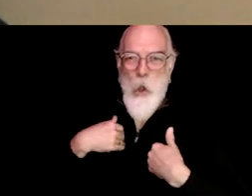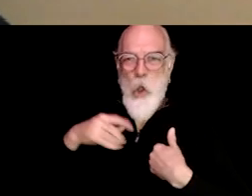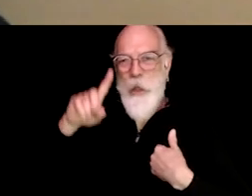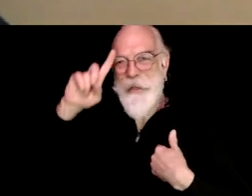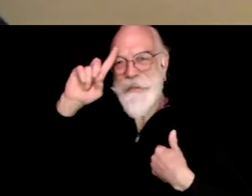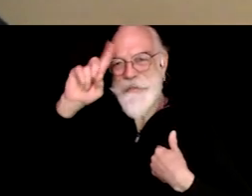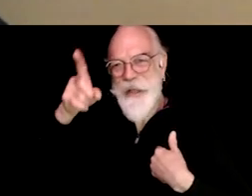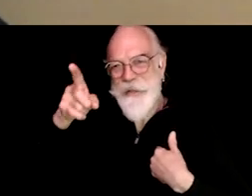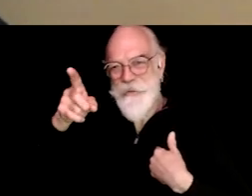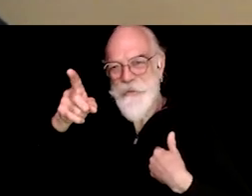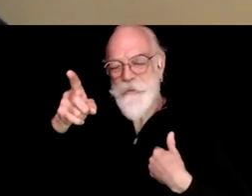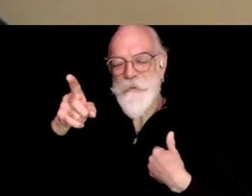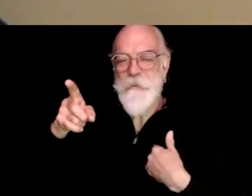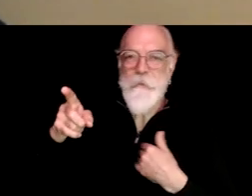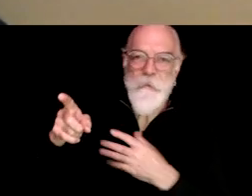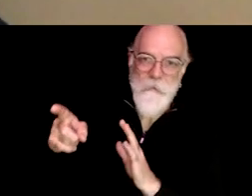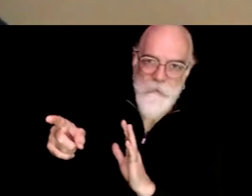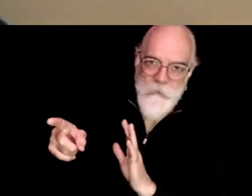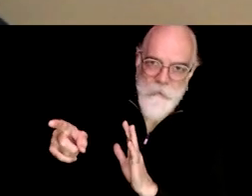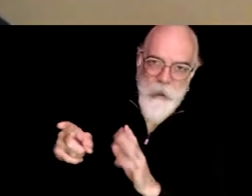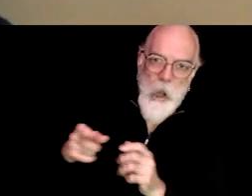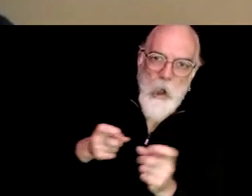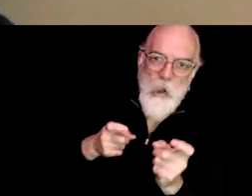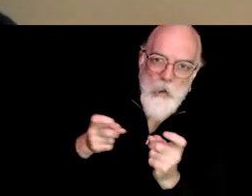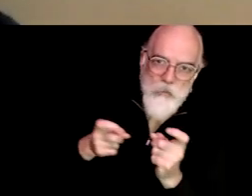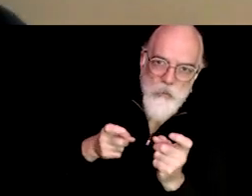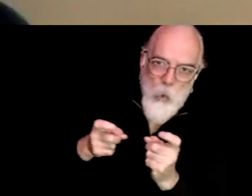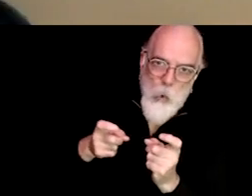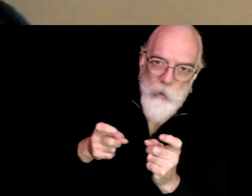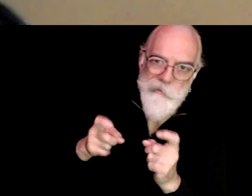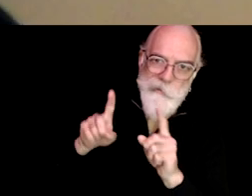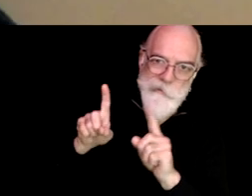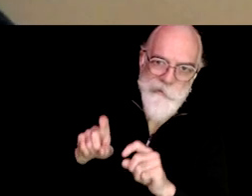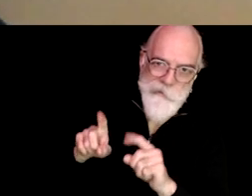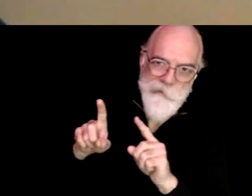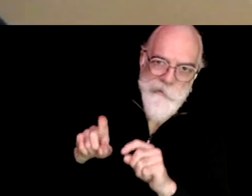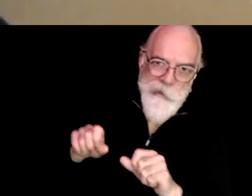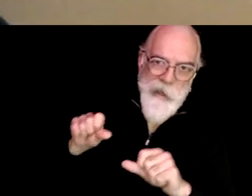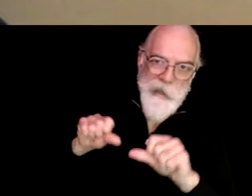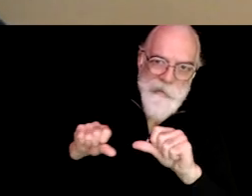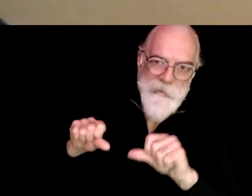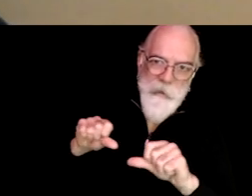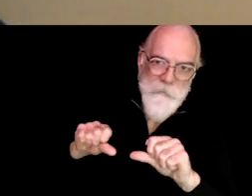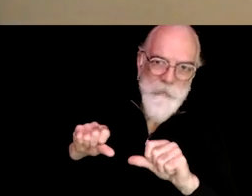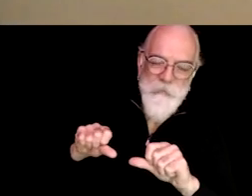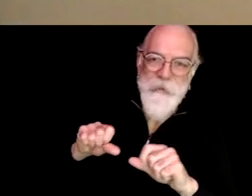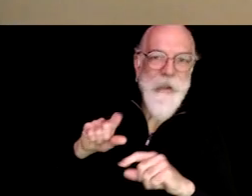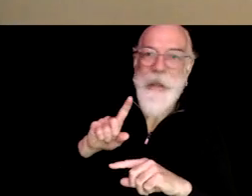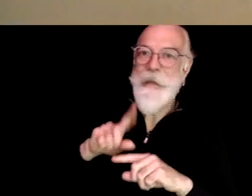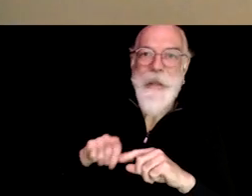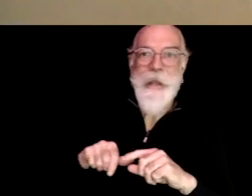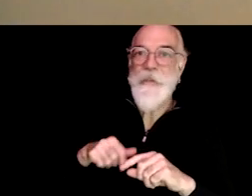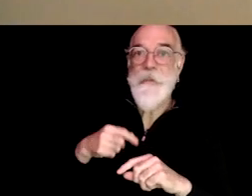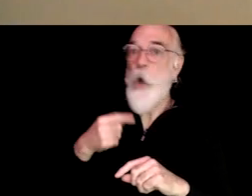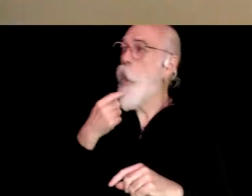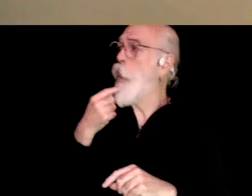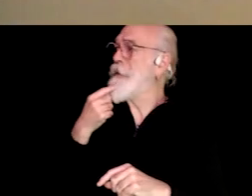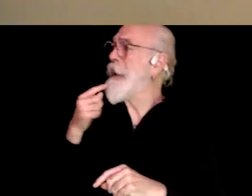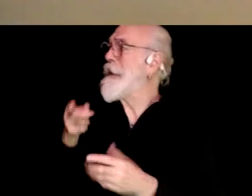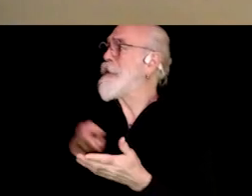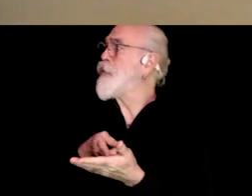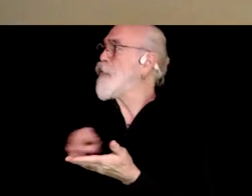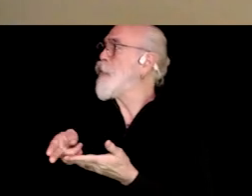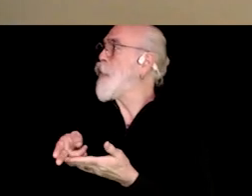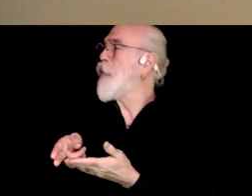because it has to be a controlled experiment, of course, and not just truth as we know